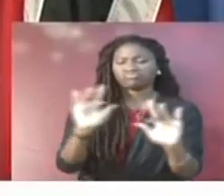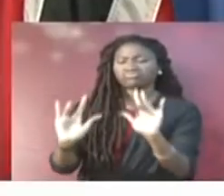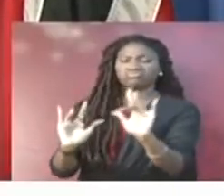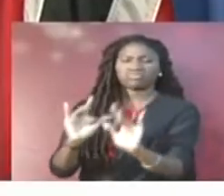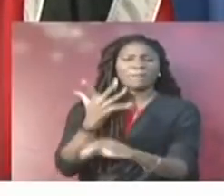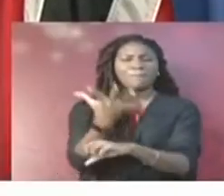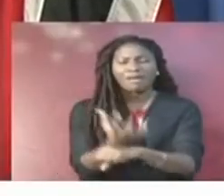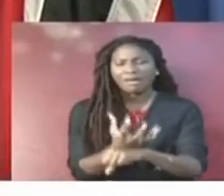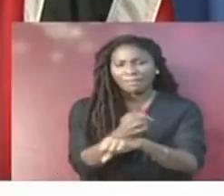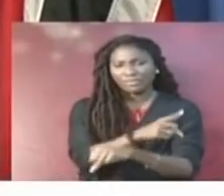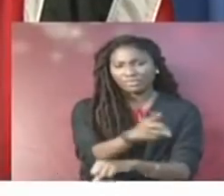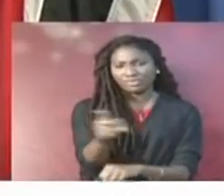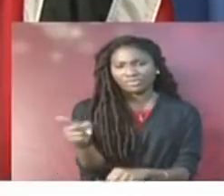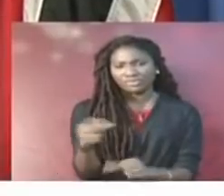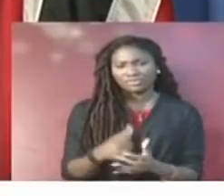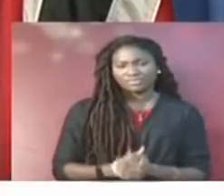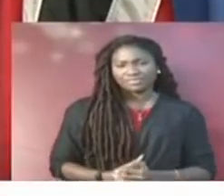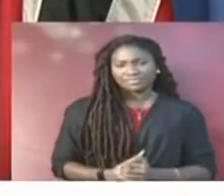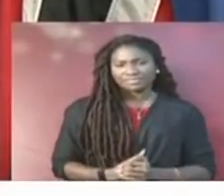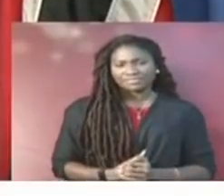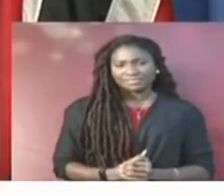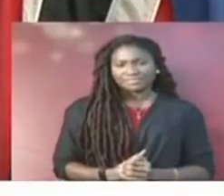appealing to you.